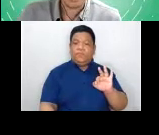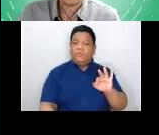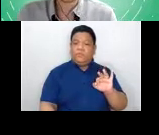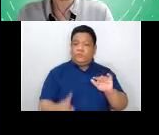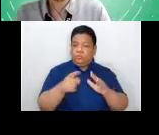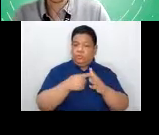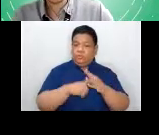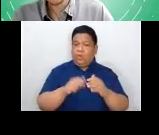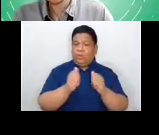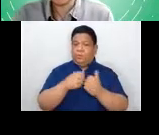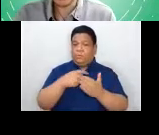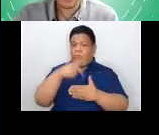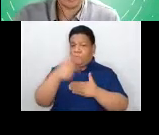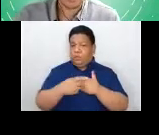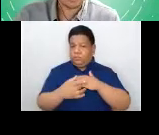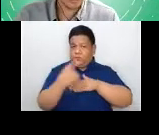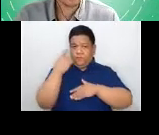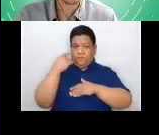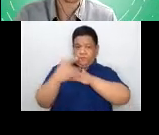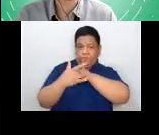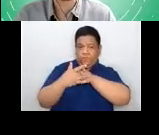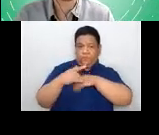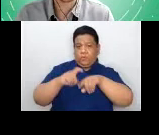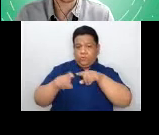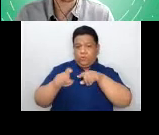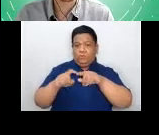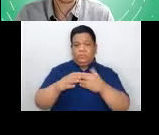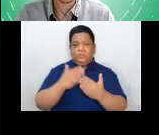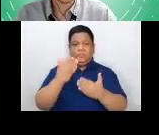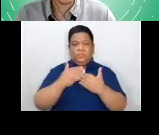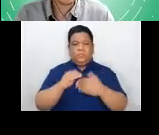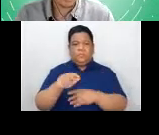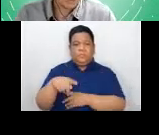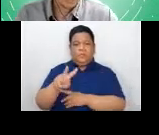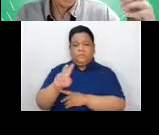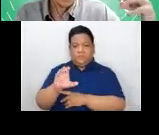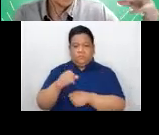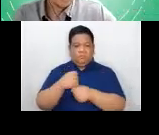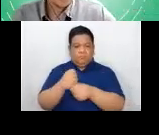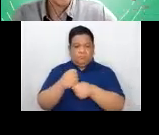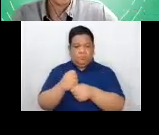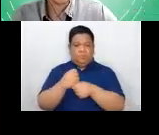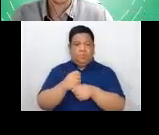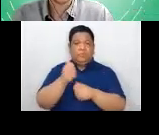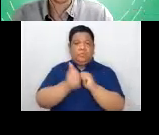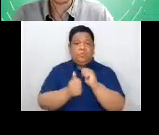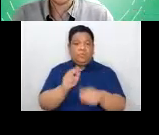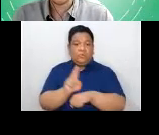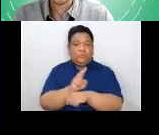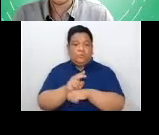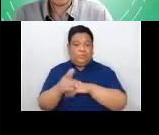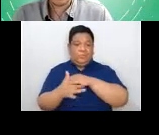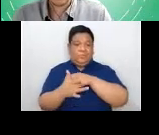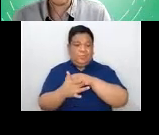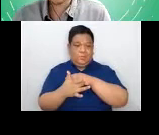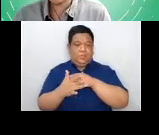project, you'll know that it's very easy nowadays to have a PCB manufactured. The idea is that you use these digital technologies,